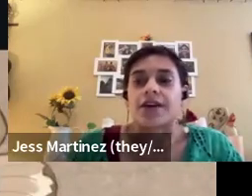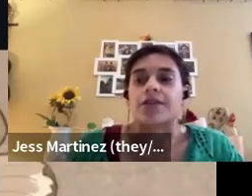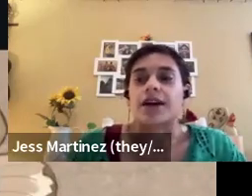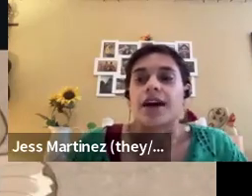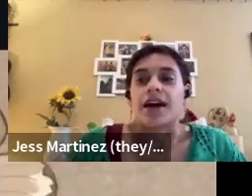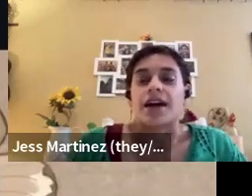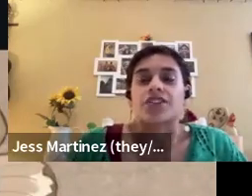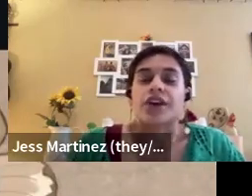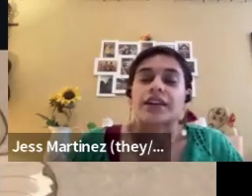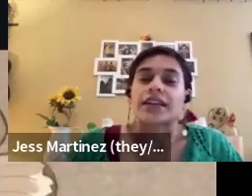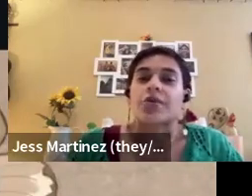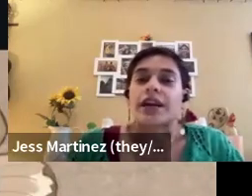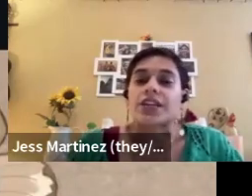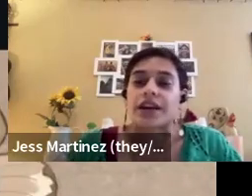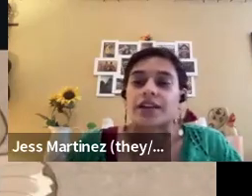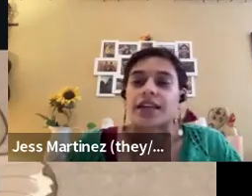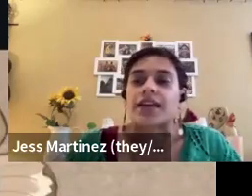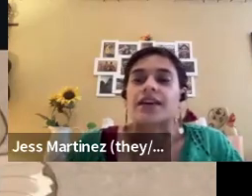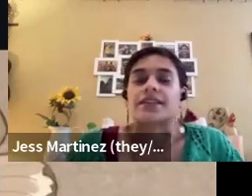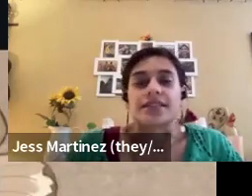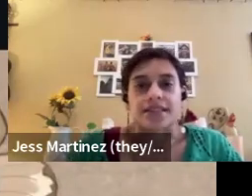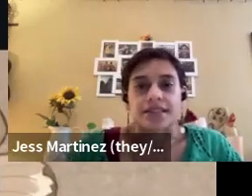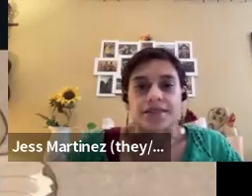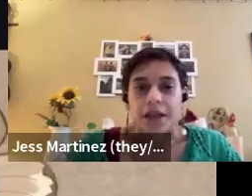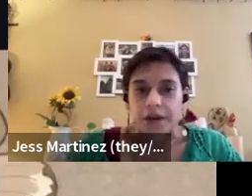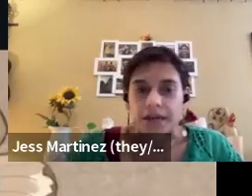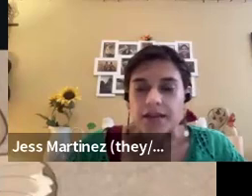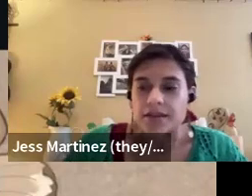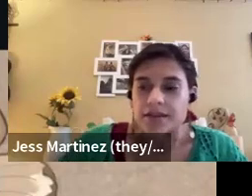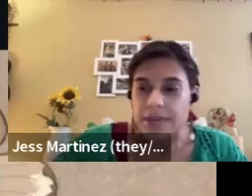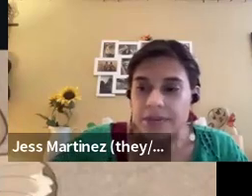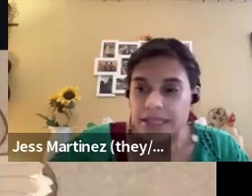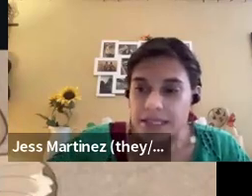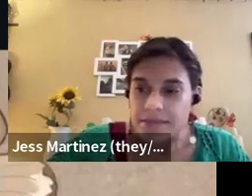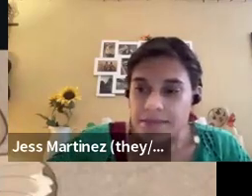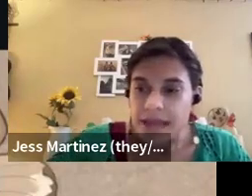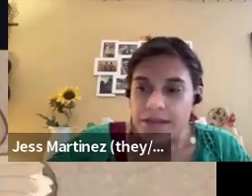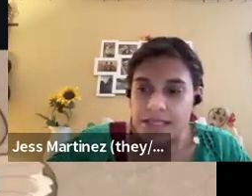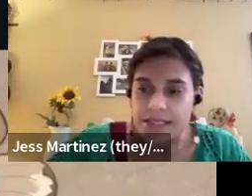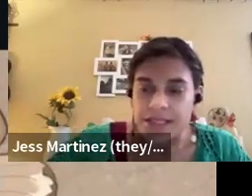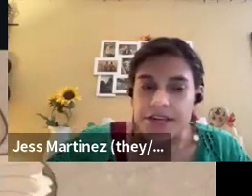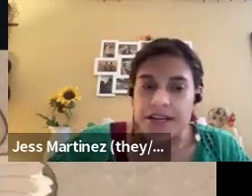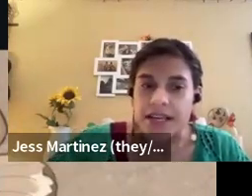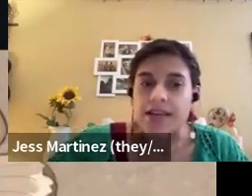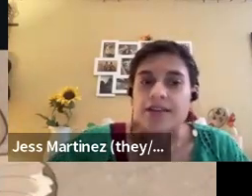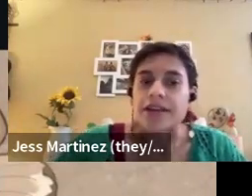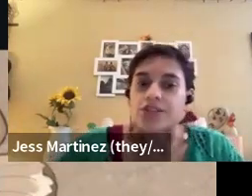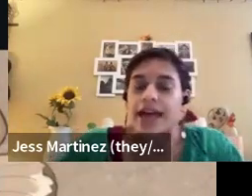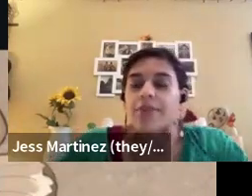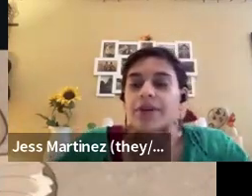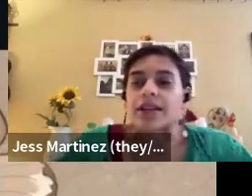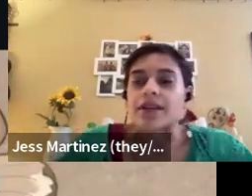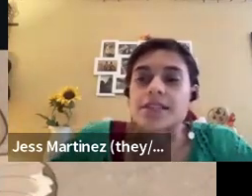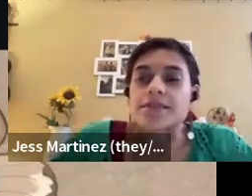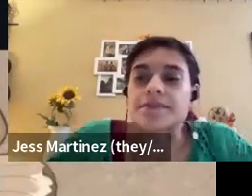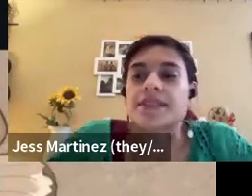the video directly or indirectly discusses the following: ableism, housing insecurity,